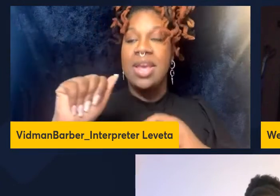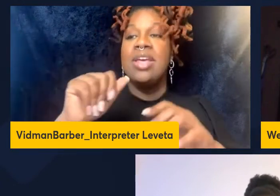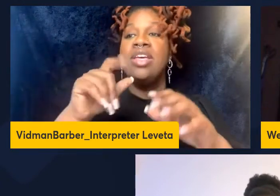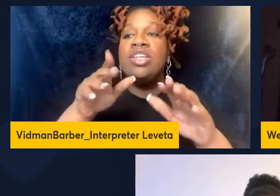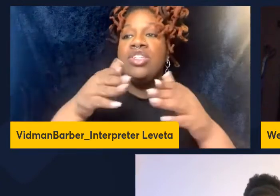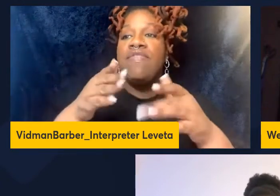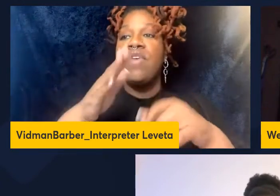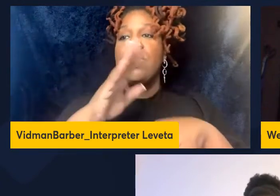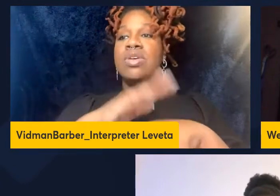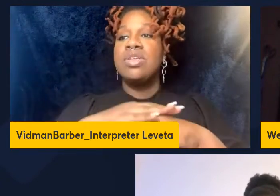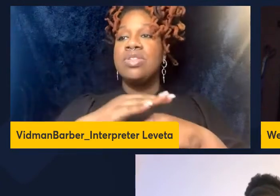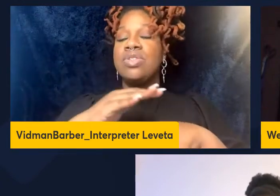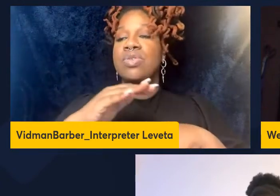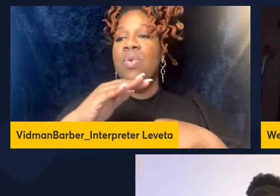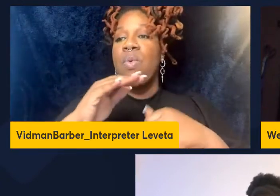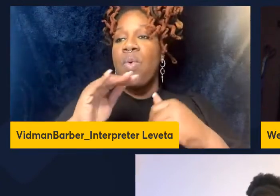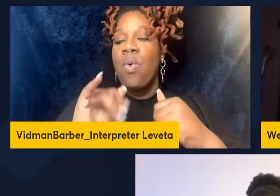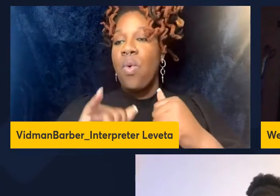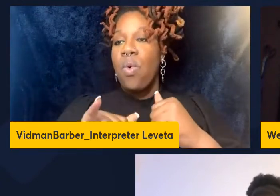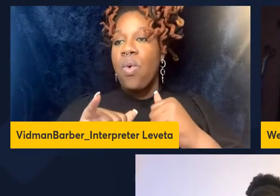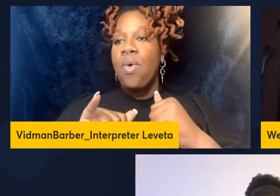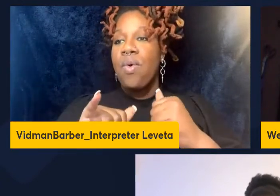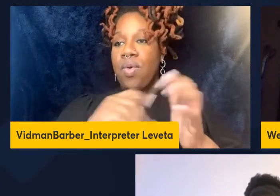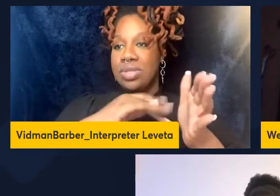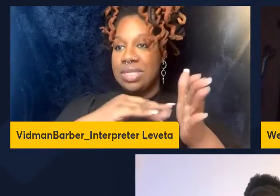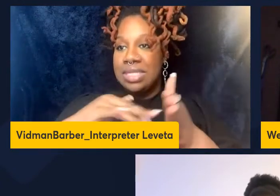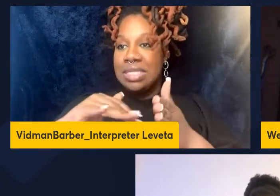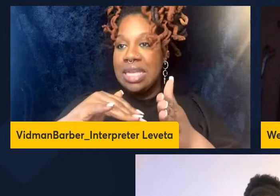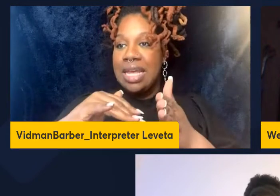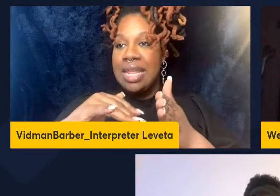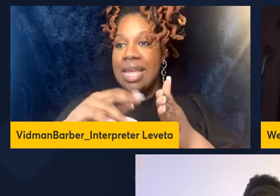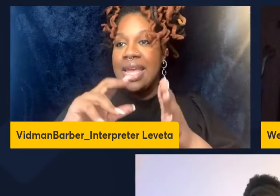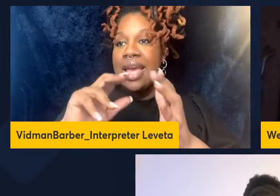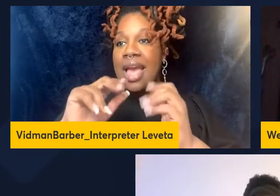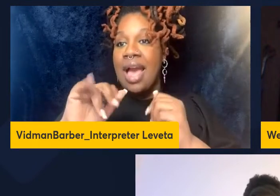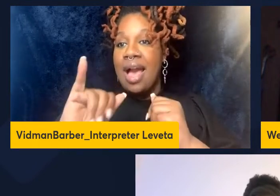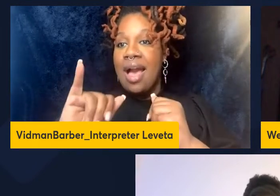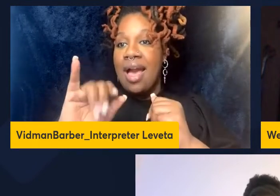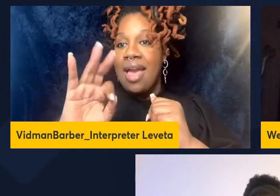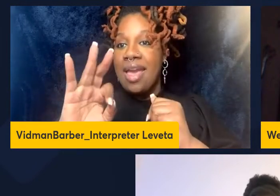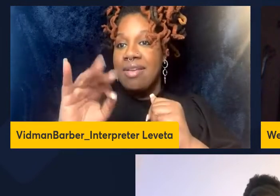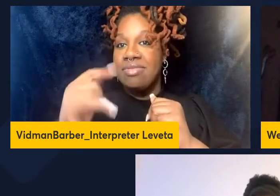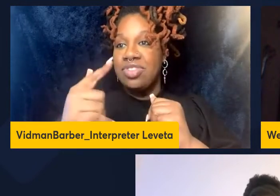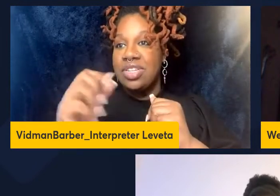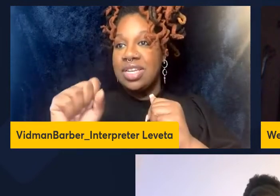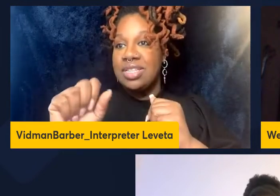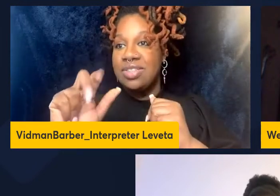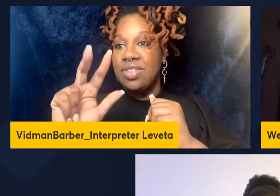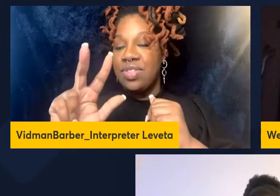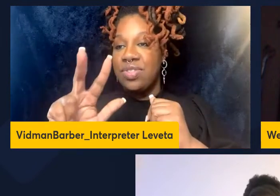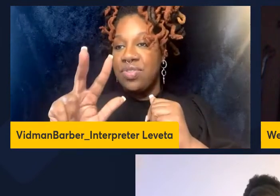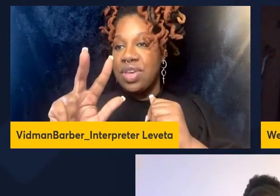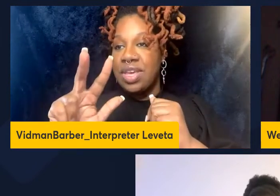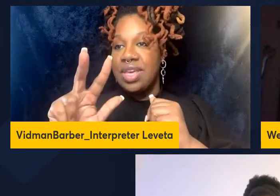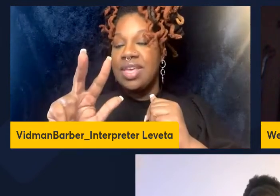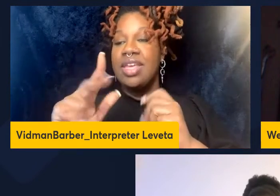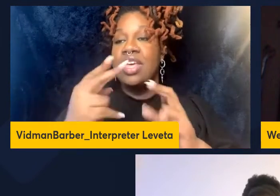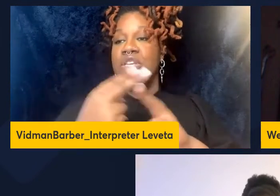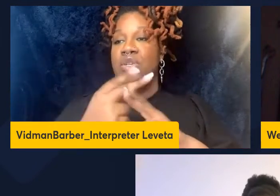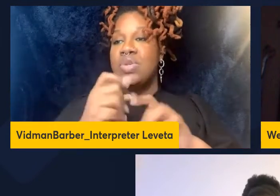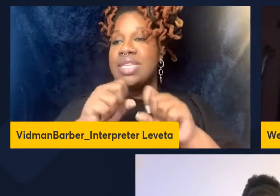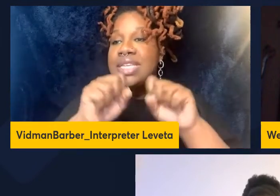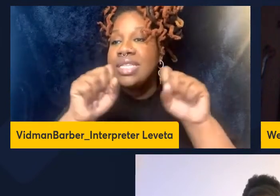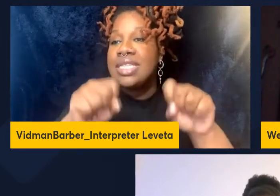inflammatory responses by studying ISDF3 transcription factor dynamic regulation using a systems